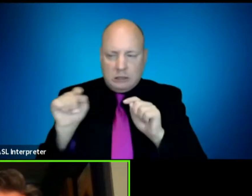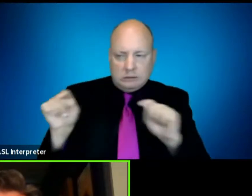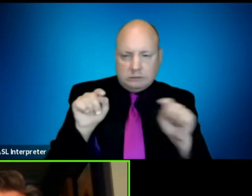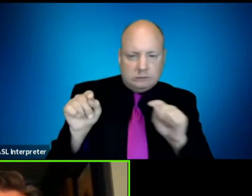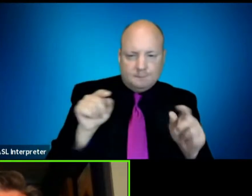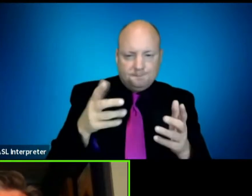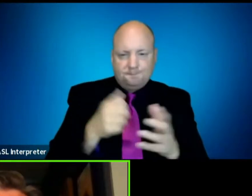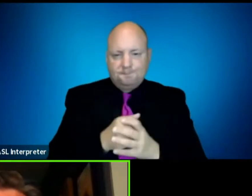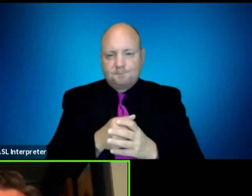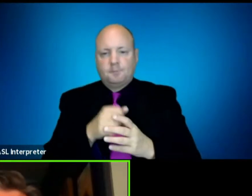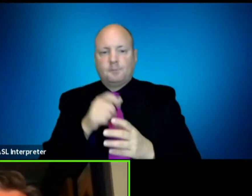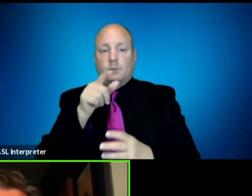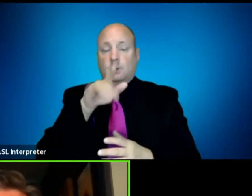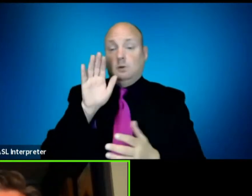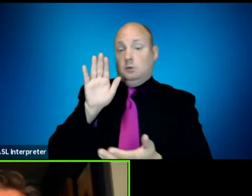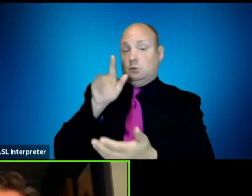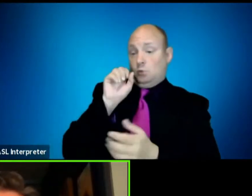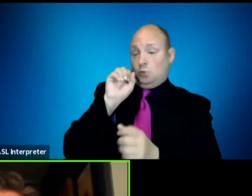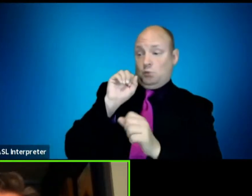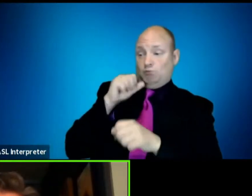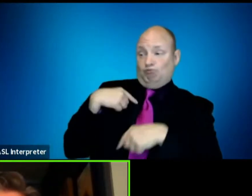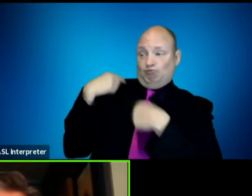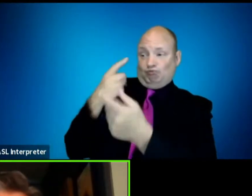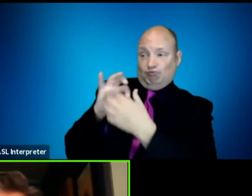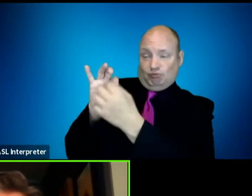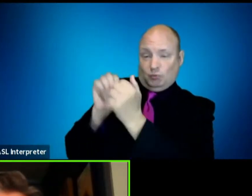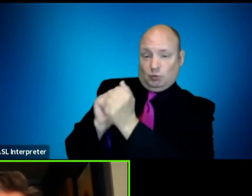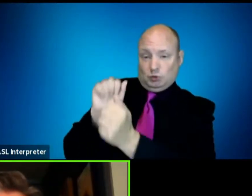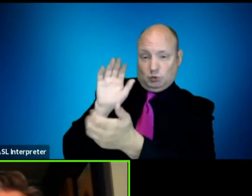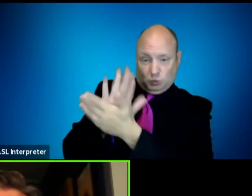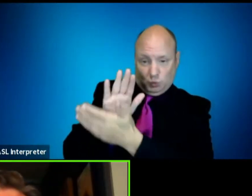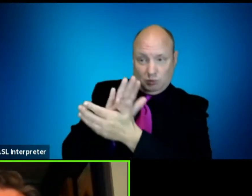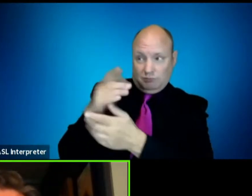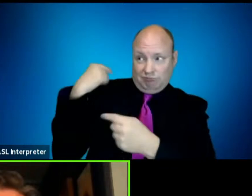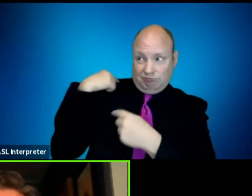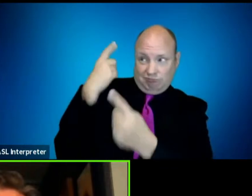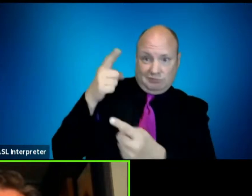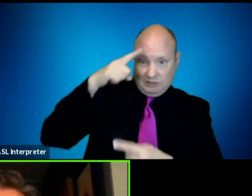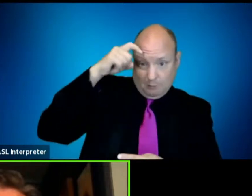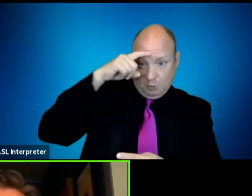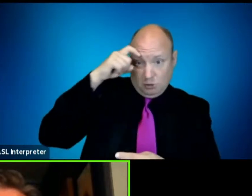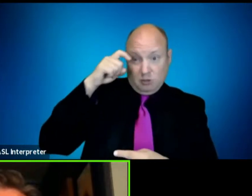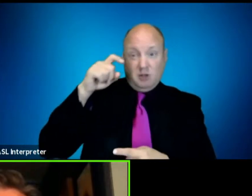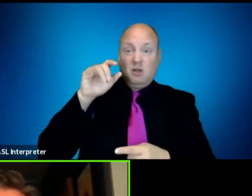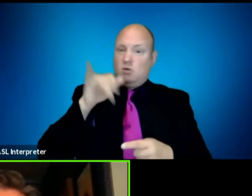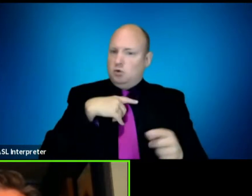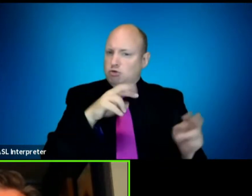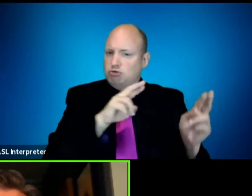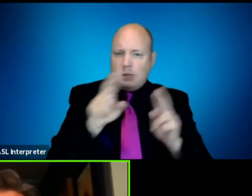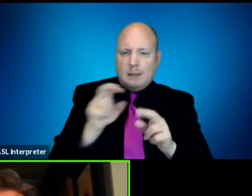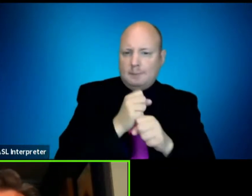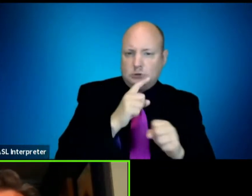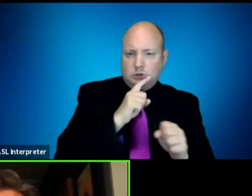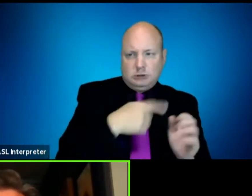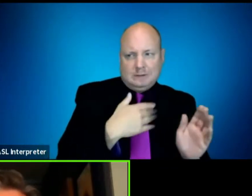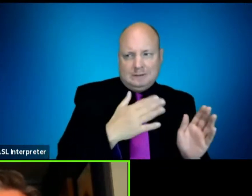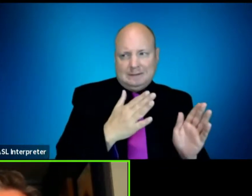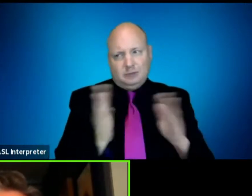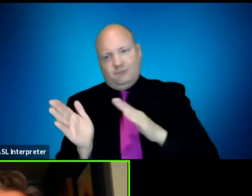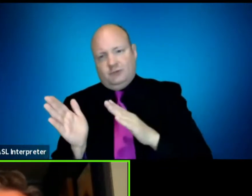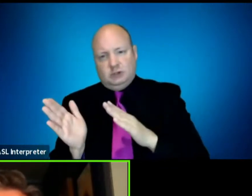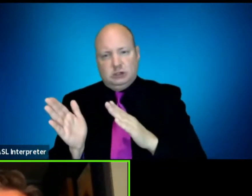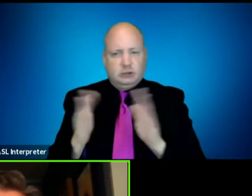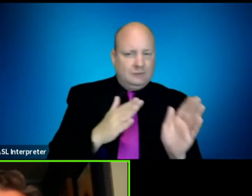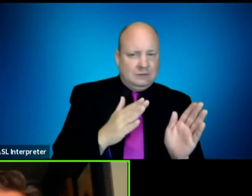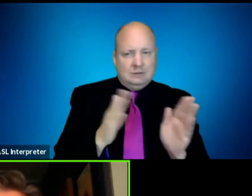schools returning is we told schools they need to be prepared to pivot. So as COVID affects their schools, they need to